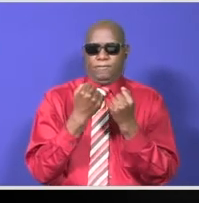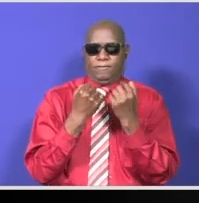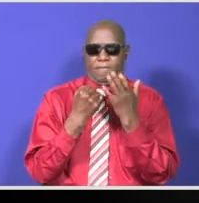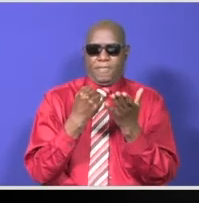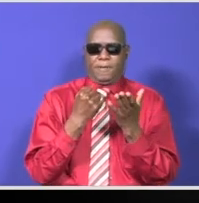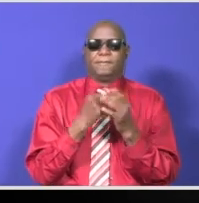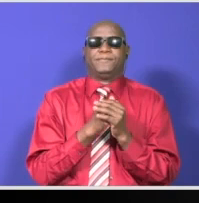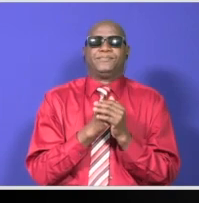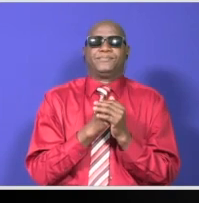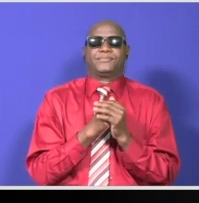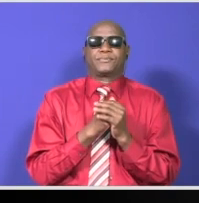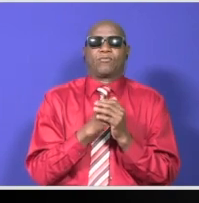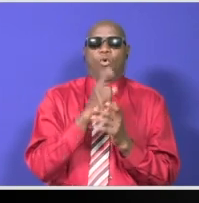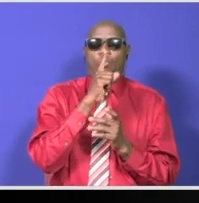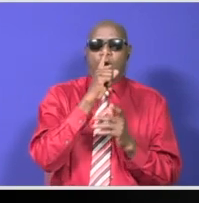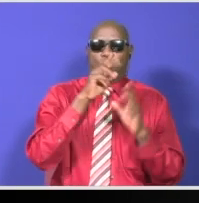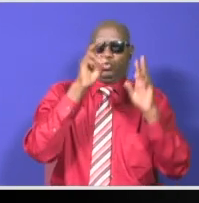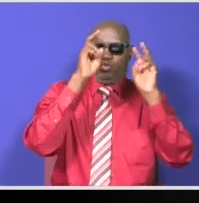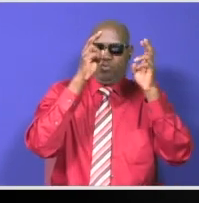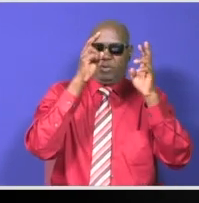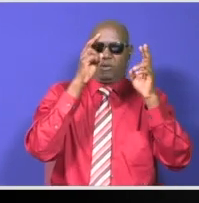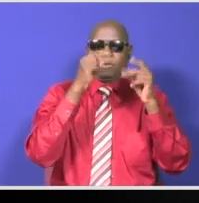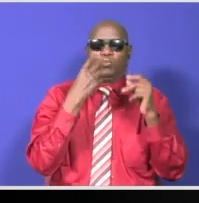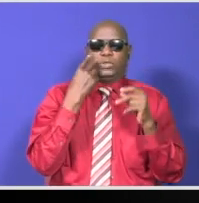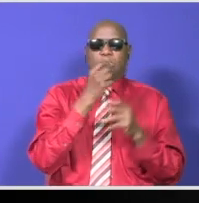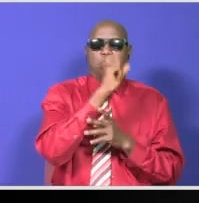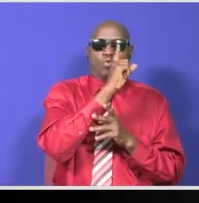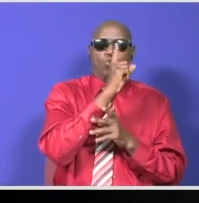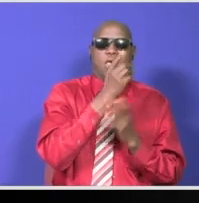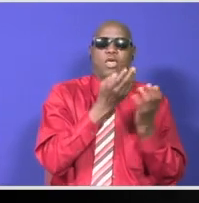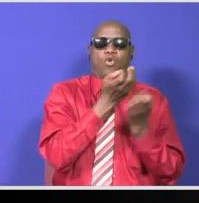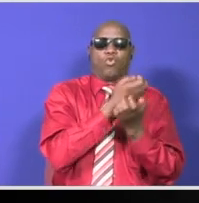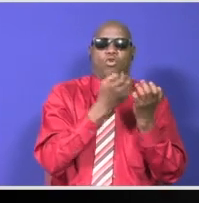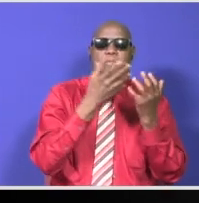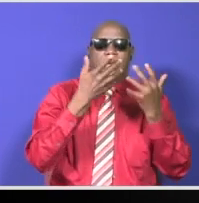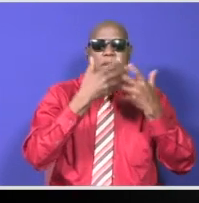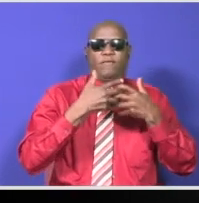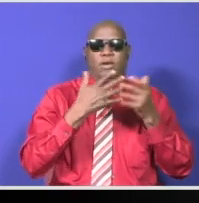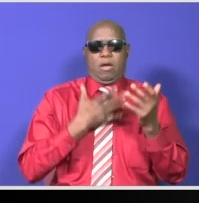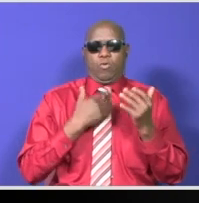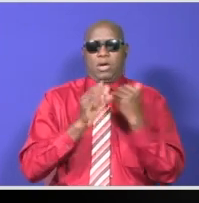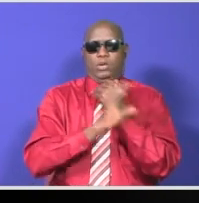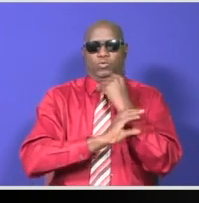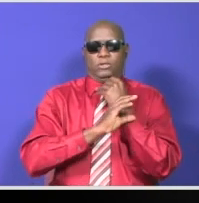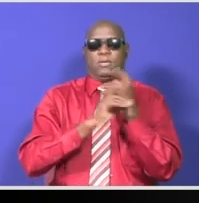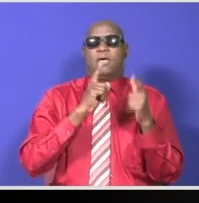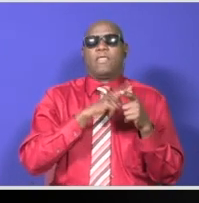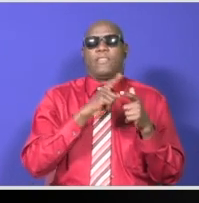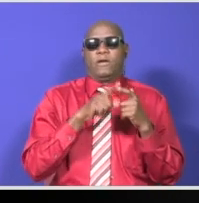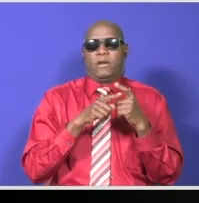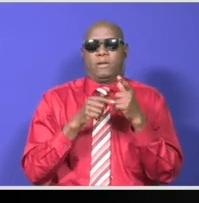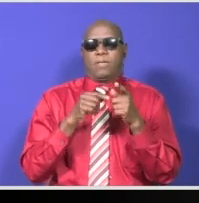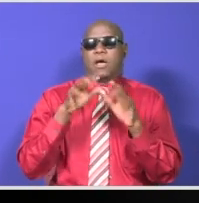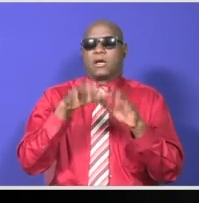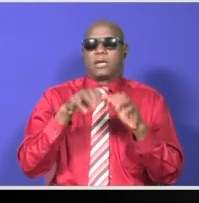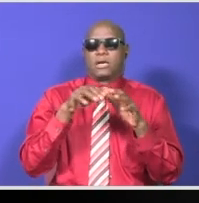conservation. So one of the topics that we'll be looking at is the blue economy and how relevant it is to our countries. Then we shall also be looking at